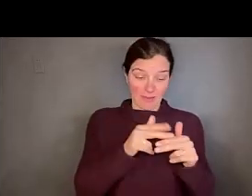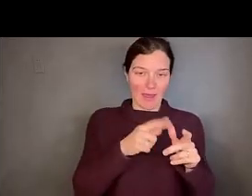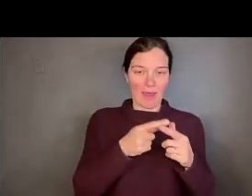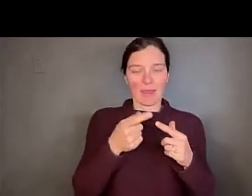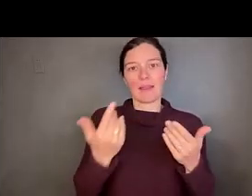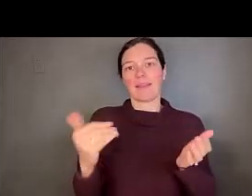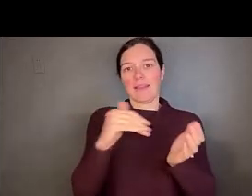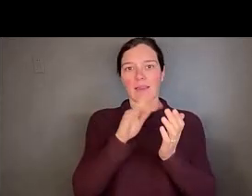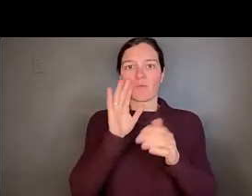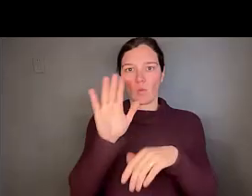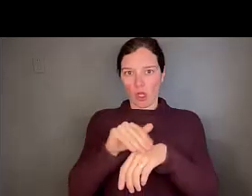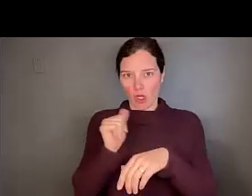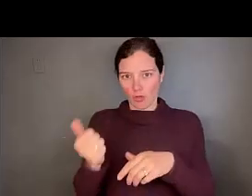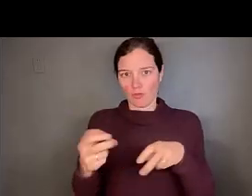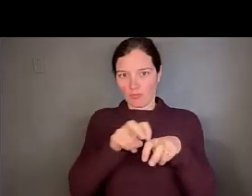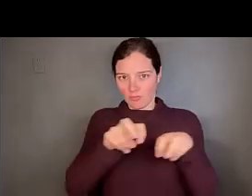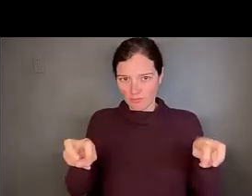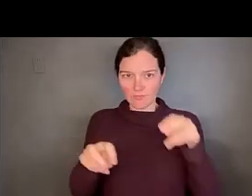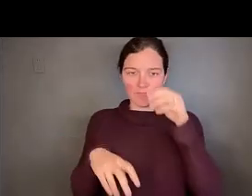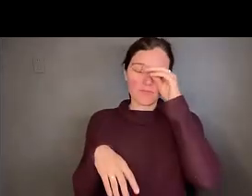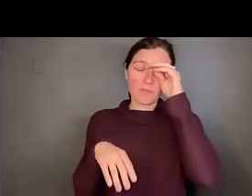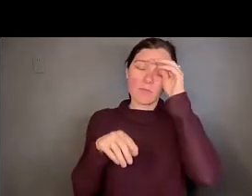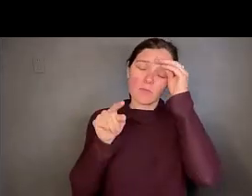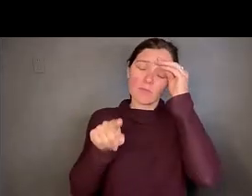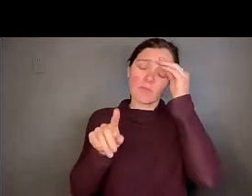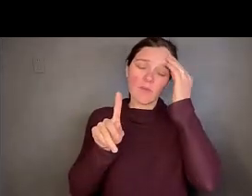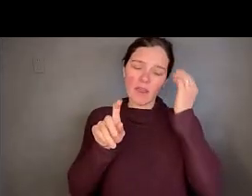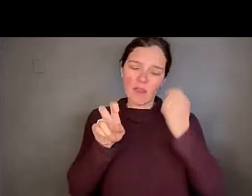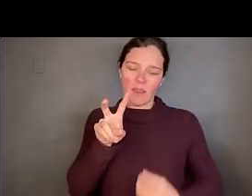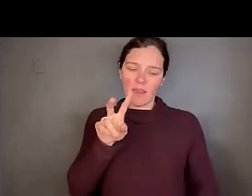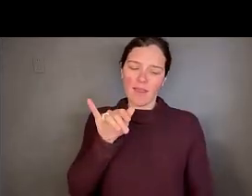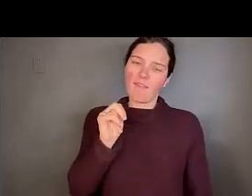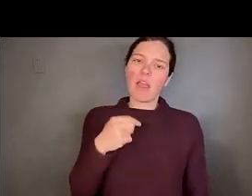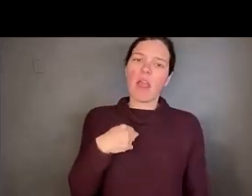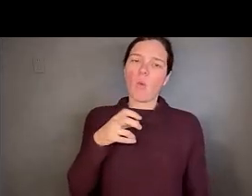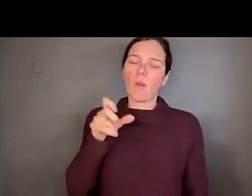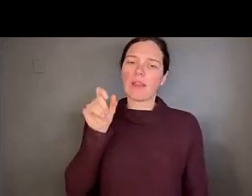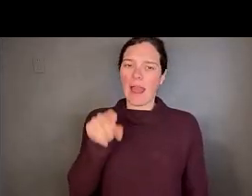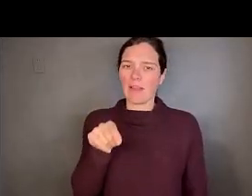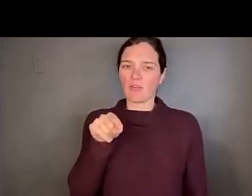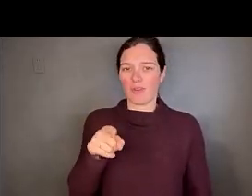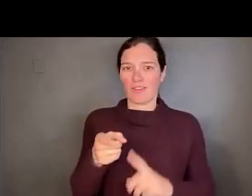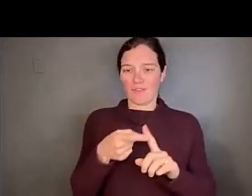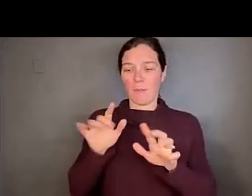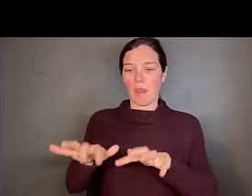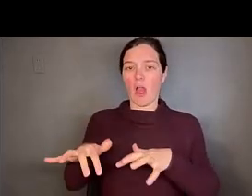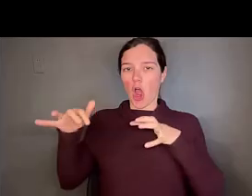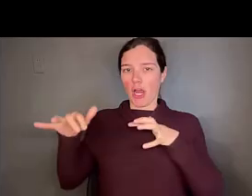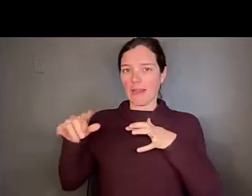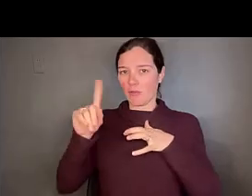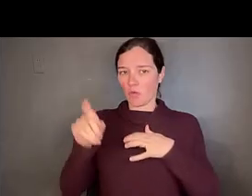back on. Kevin, I just want to ask you, this is coming in from the audience.